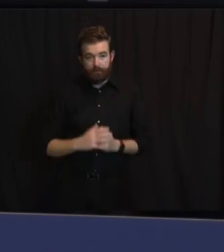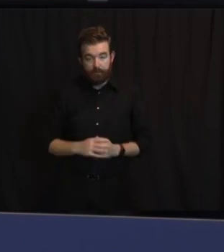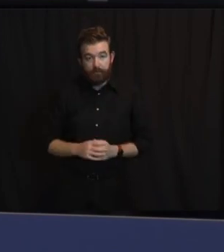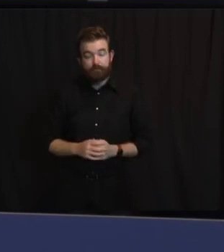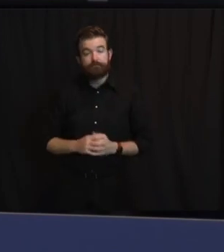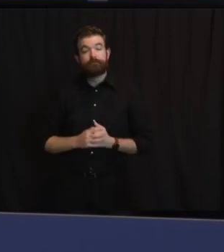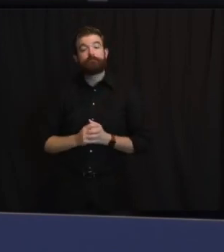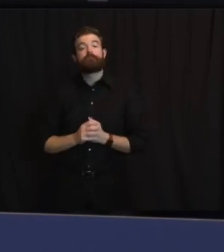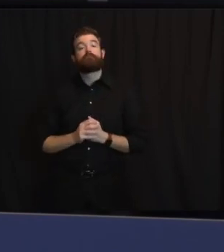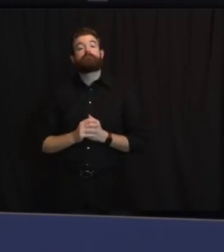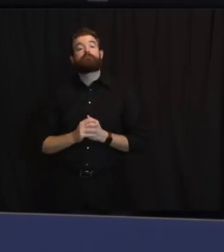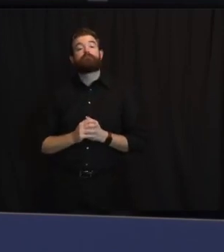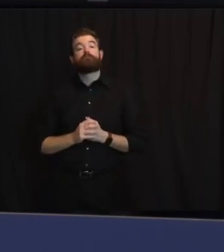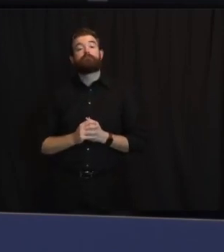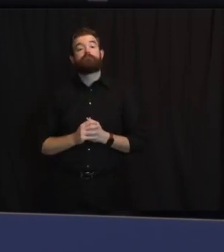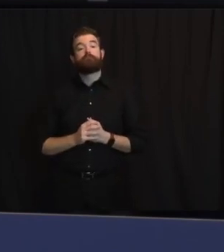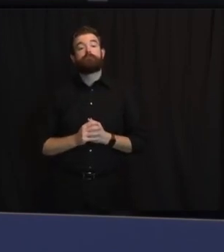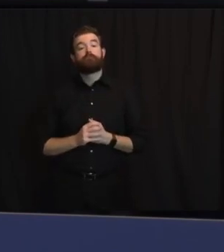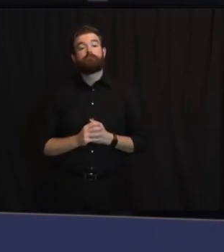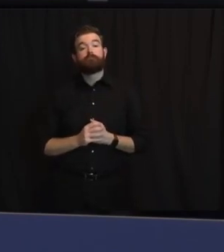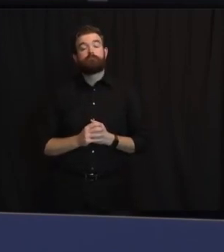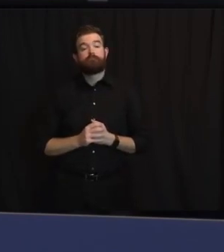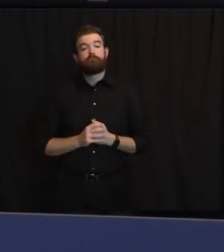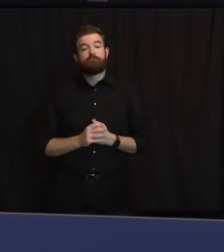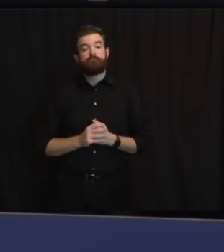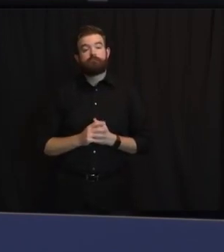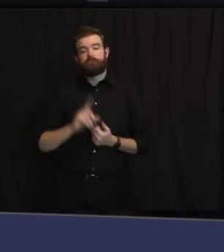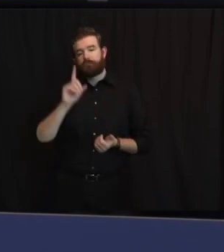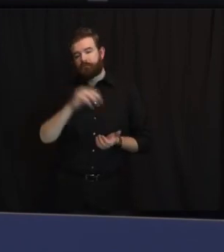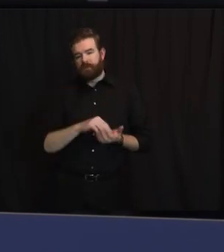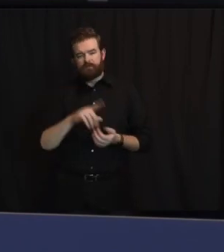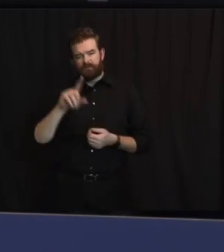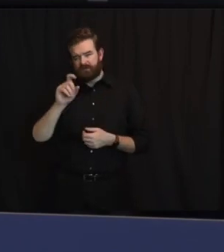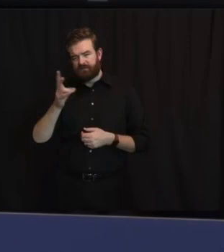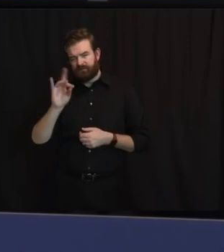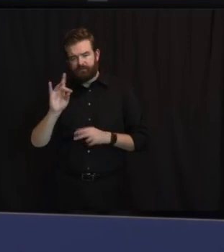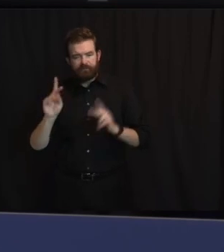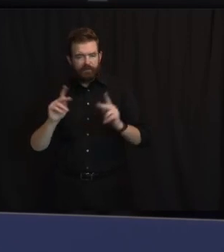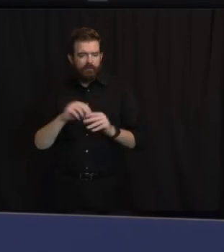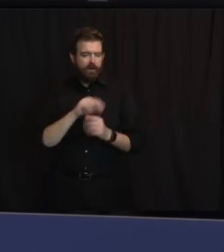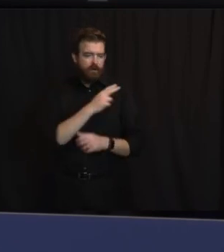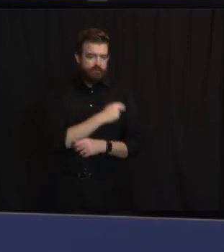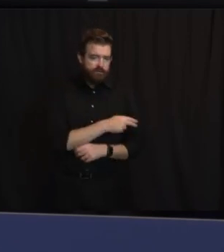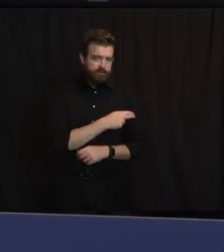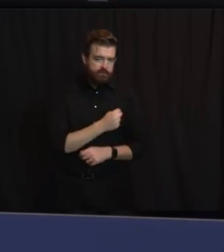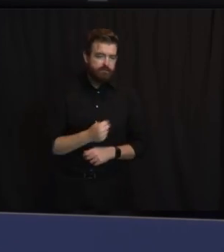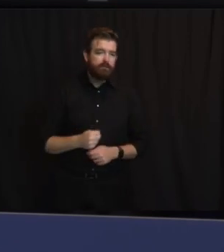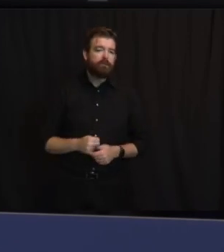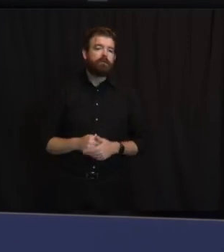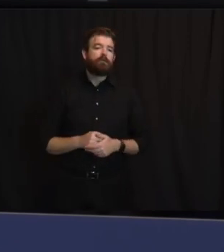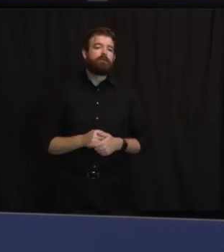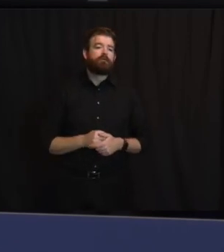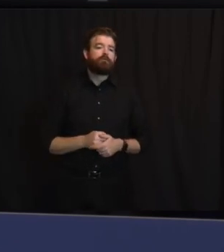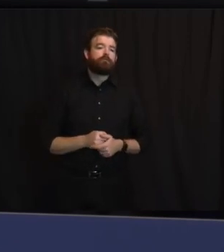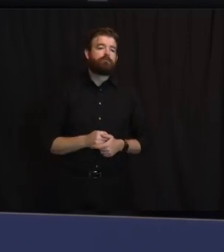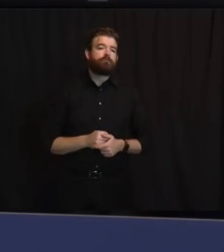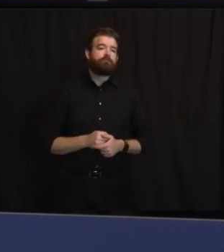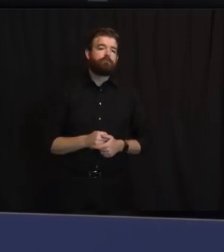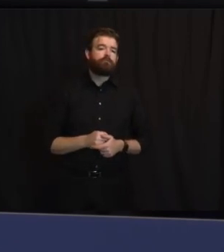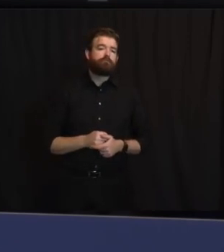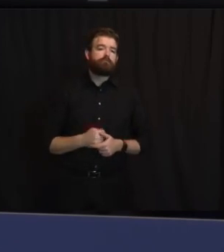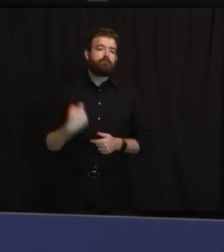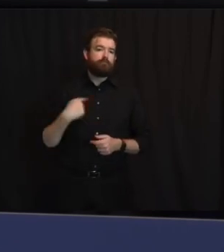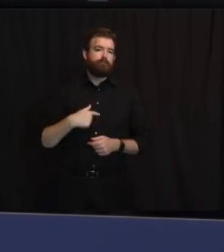1,768 hospitalizations. There are 2,959 reports of CDC variants in our state, variants